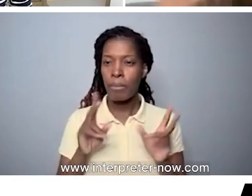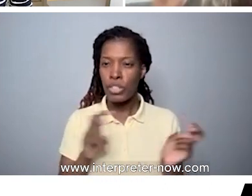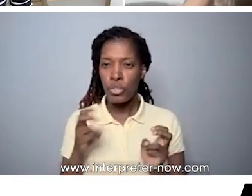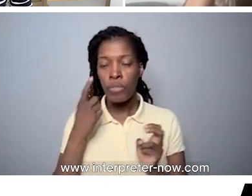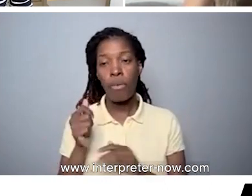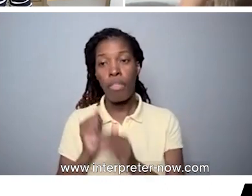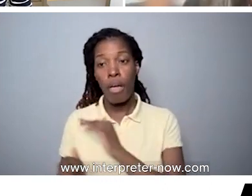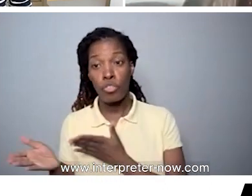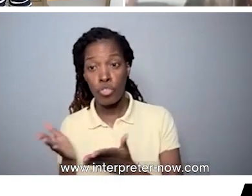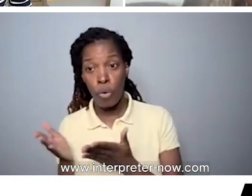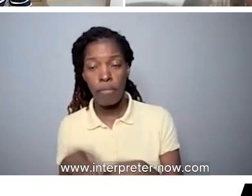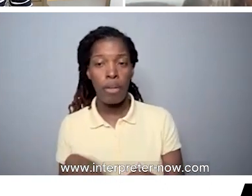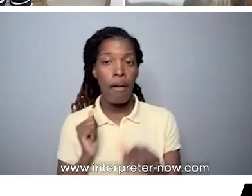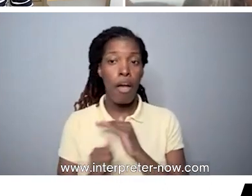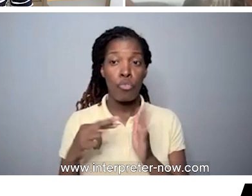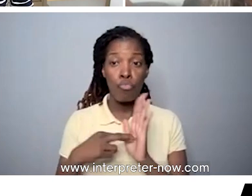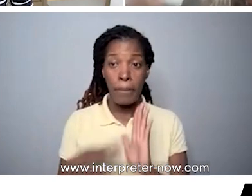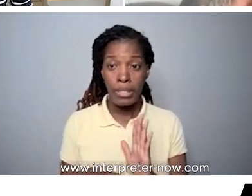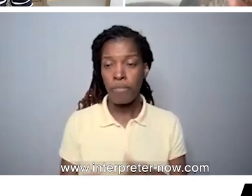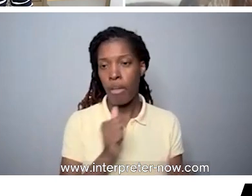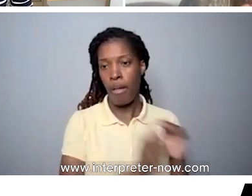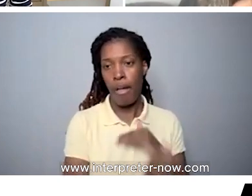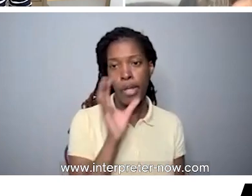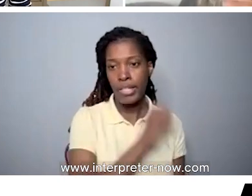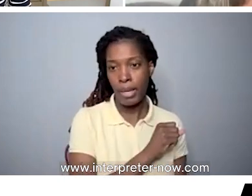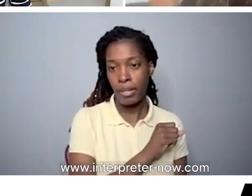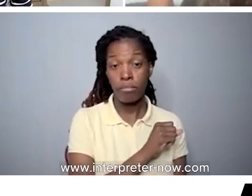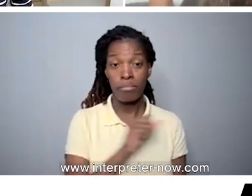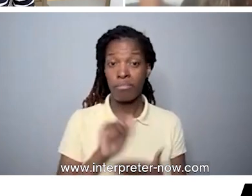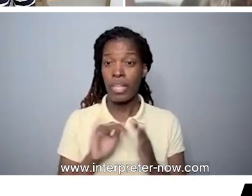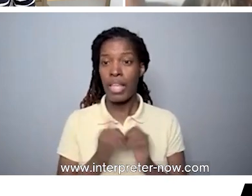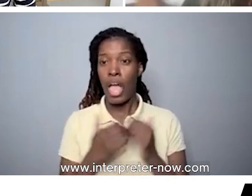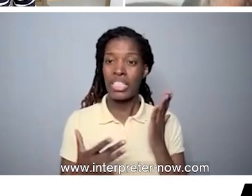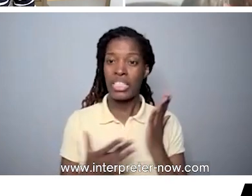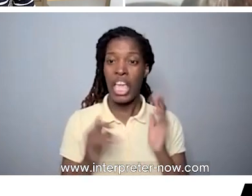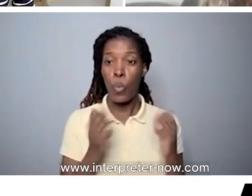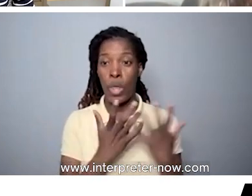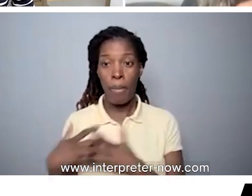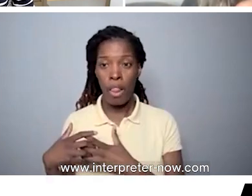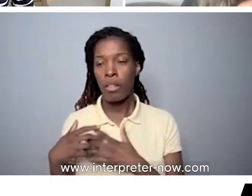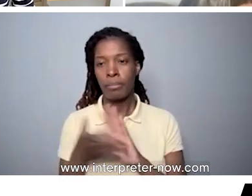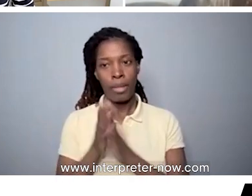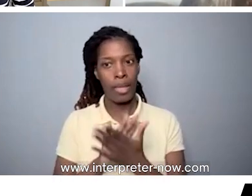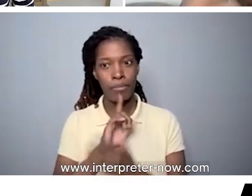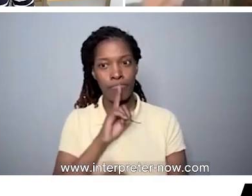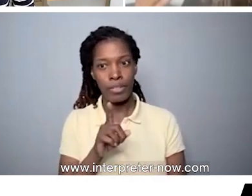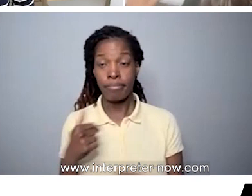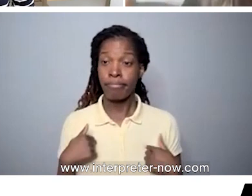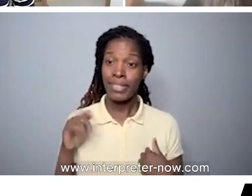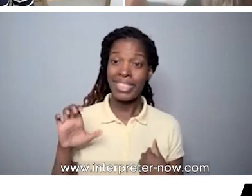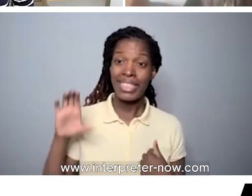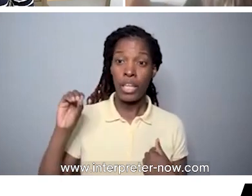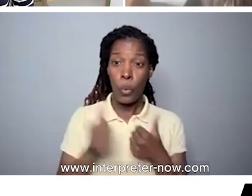underestimated. And so that's how tEQuitable came to be. So I am currently the CEO and founder of tEQuitable, and we are